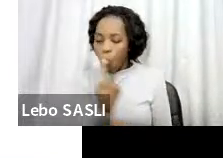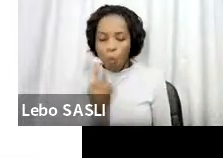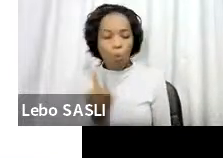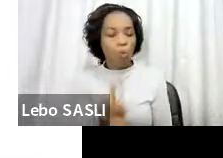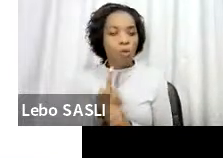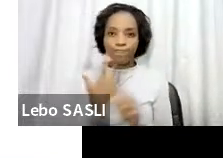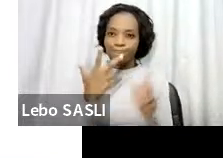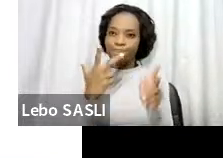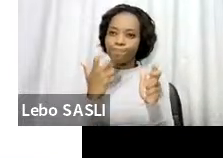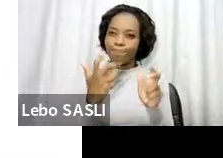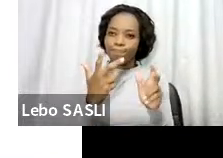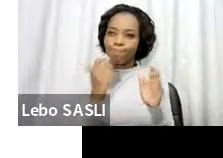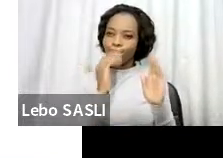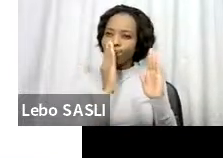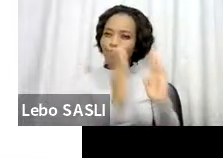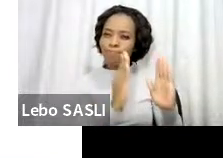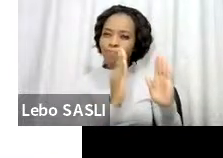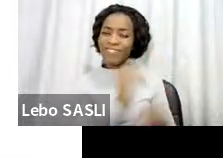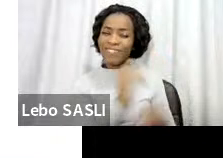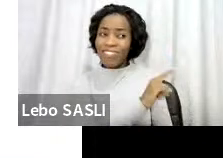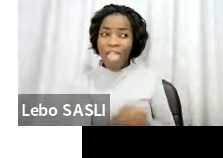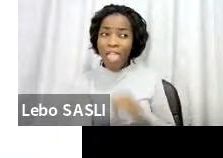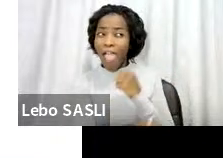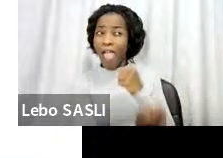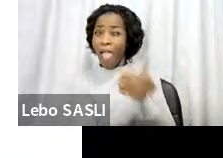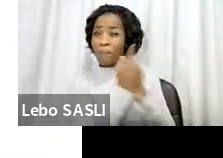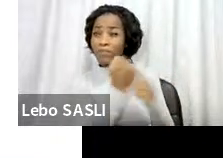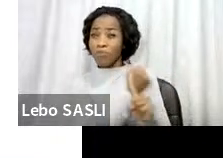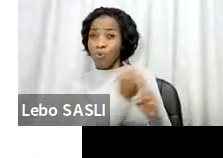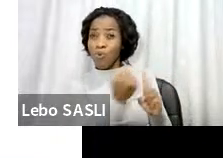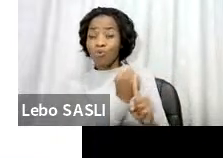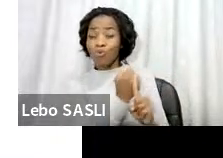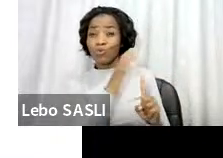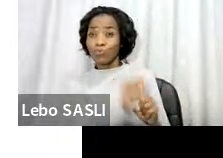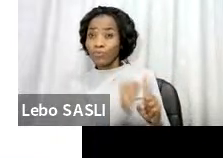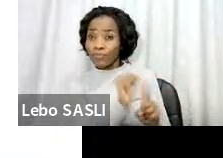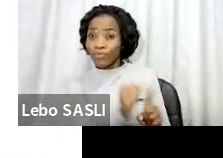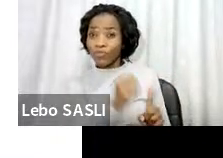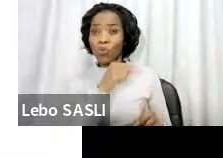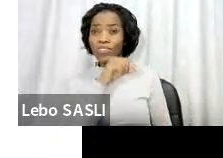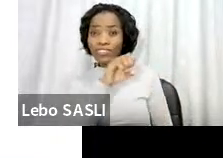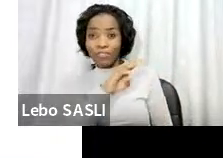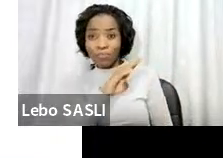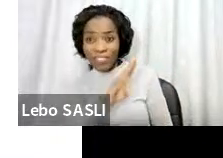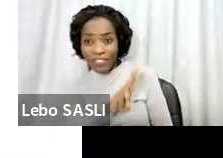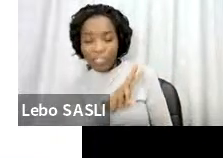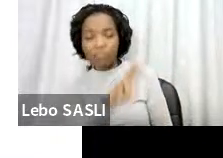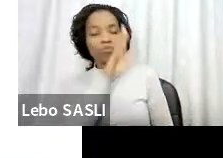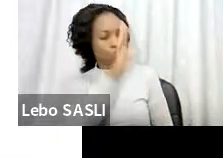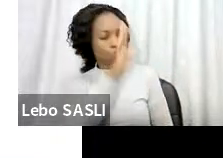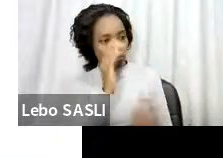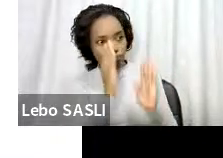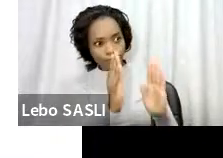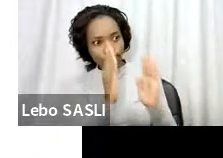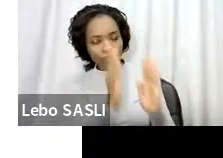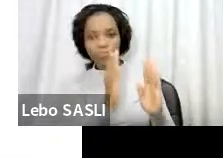attentively to the victims of gender-based violence. We are saying, we